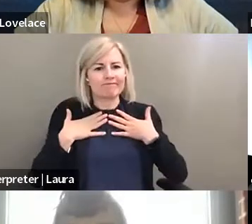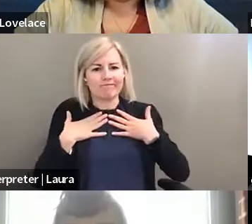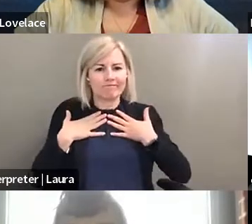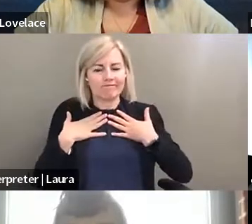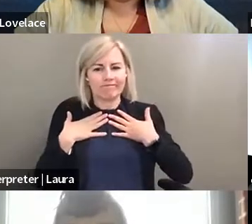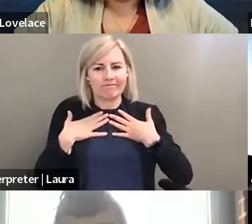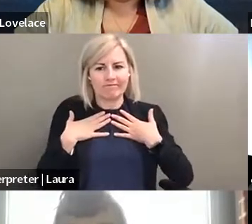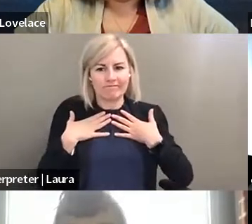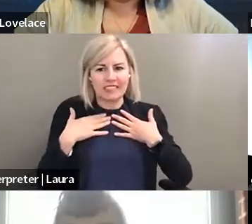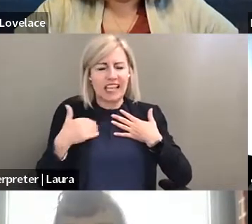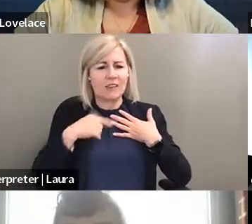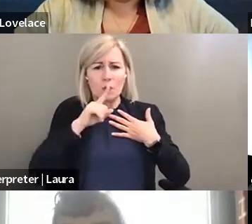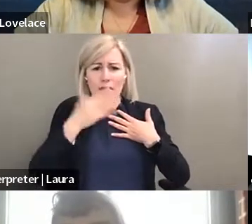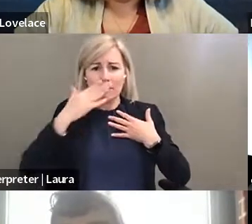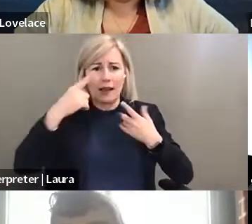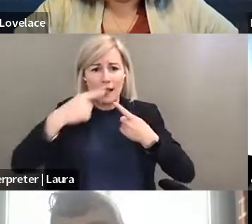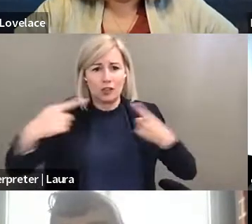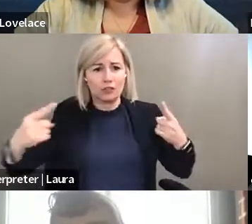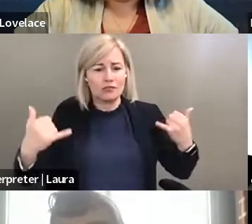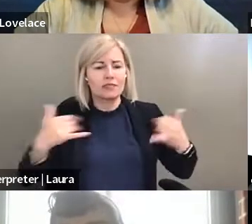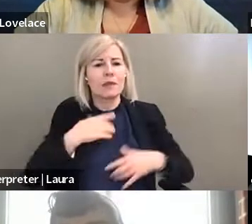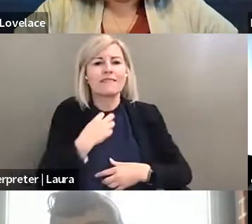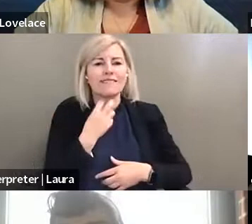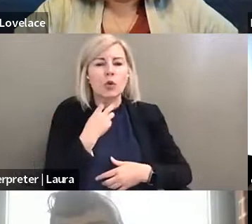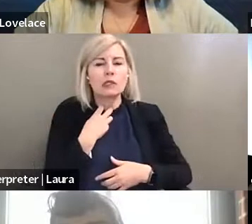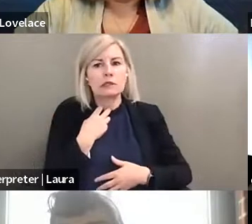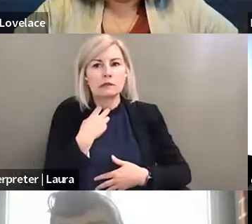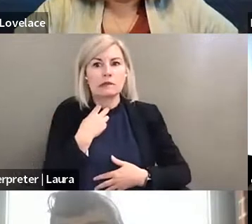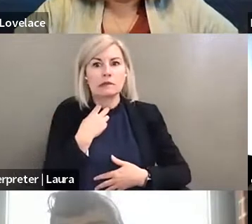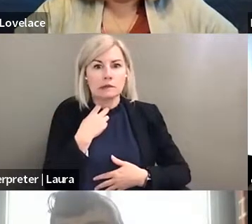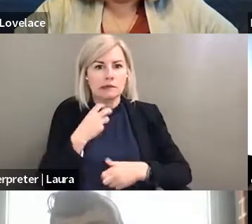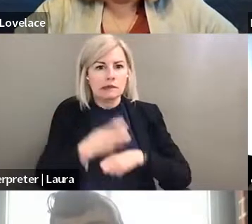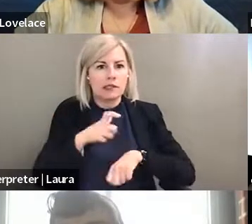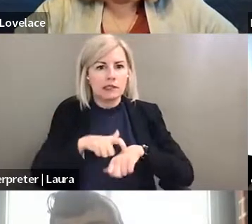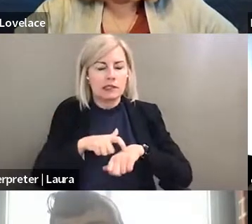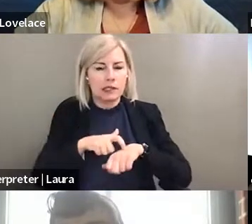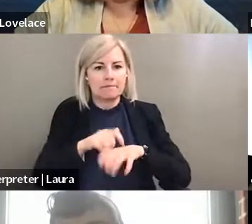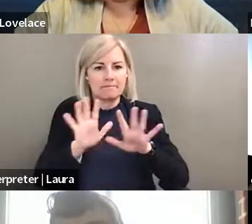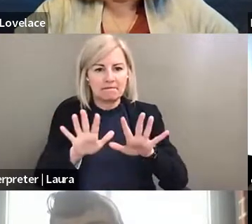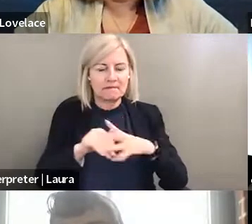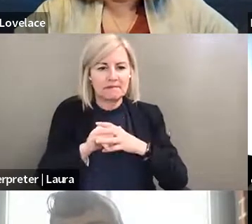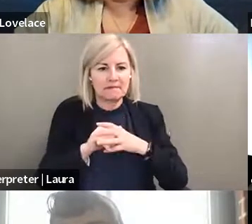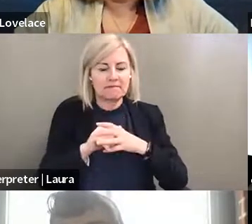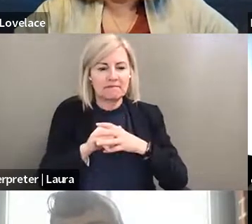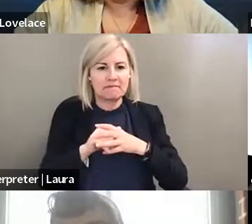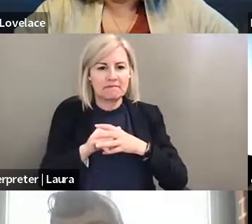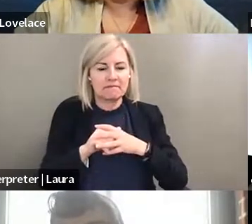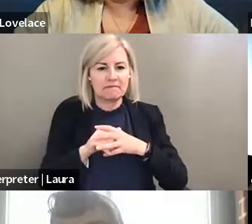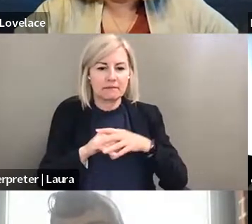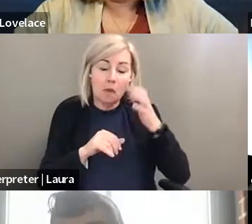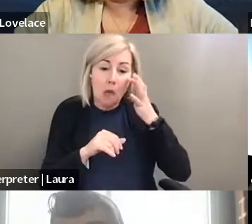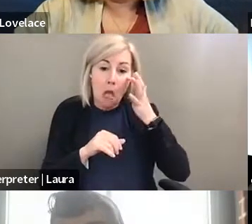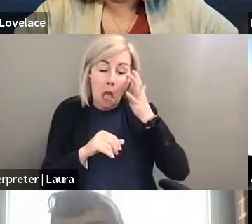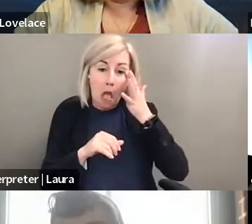shaky today. I have really bad allergies, and so my voice is kind of having a hard time keeping it a voice today.